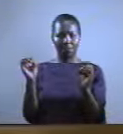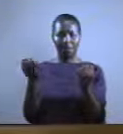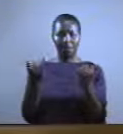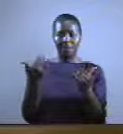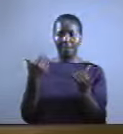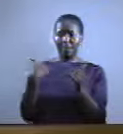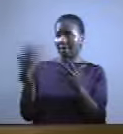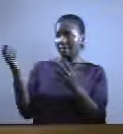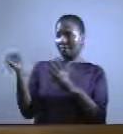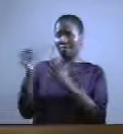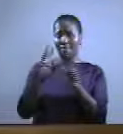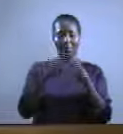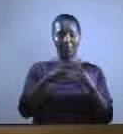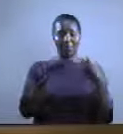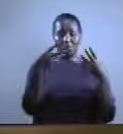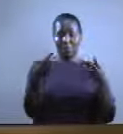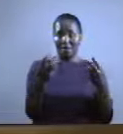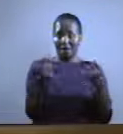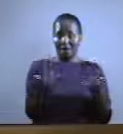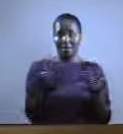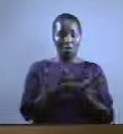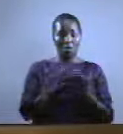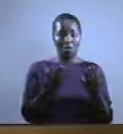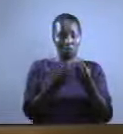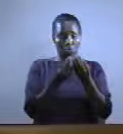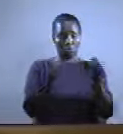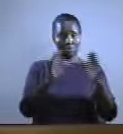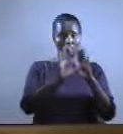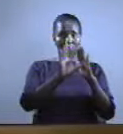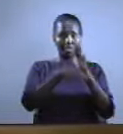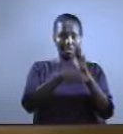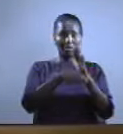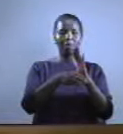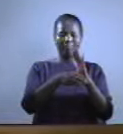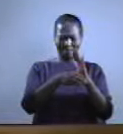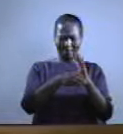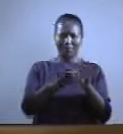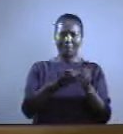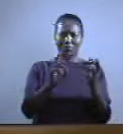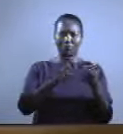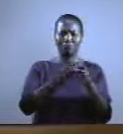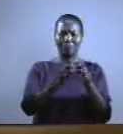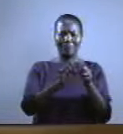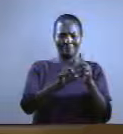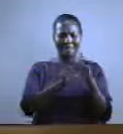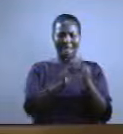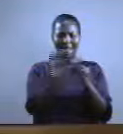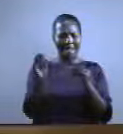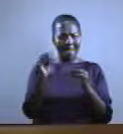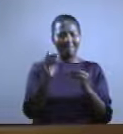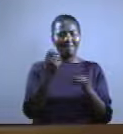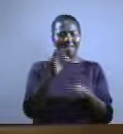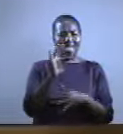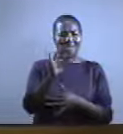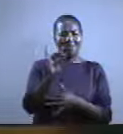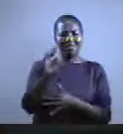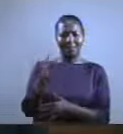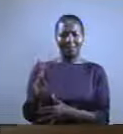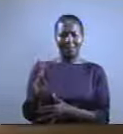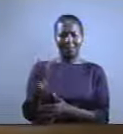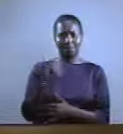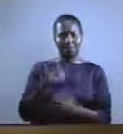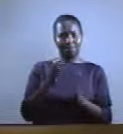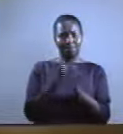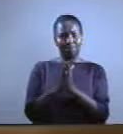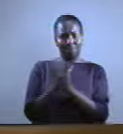caught the media attention, there are scores of learners with disabilities that face similar challenges on a daily basis. The IFP calls on the Minister